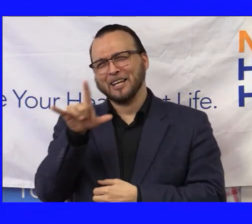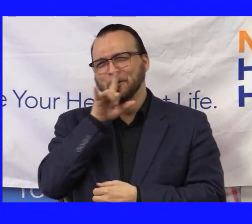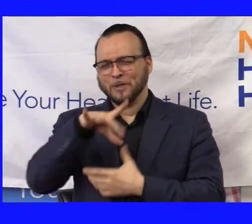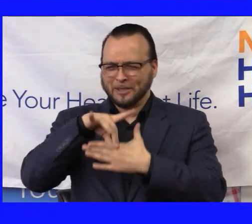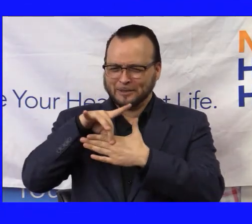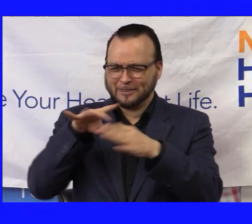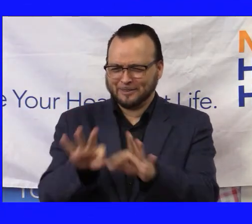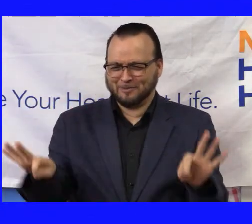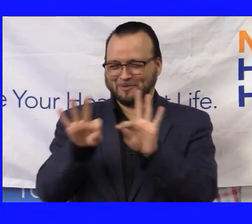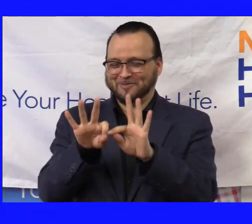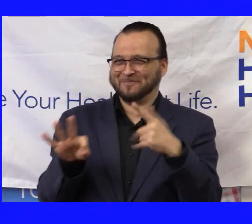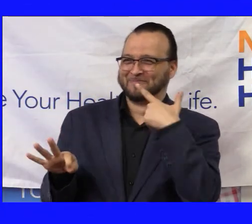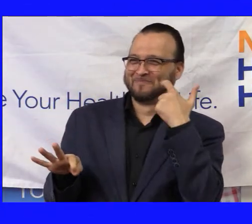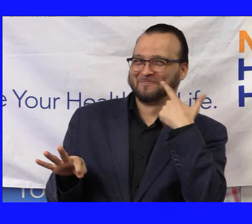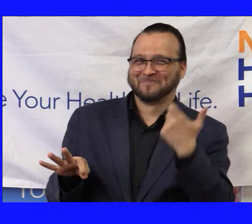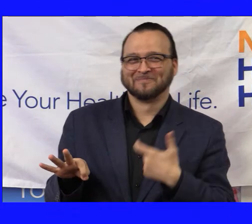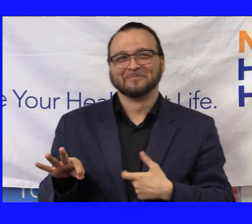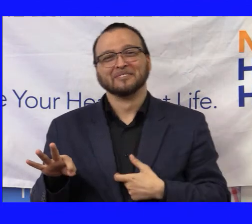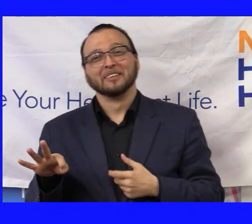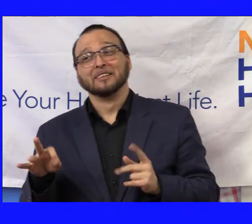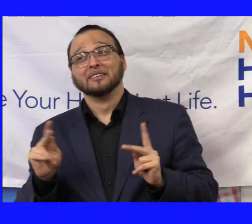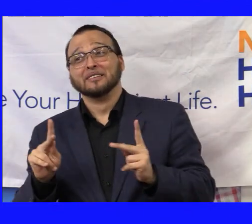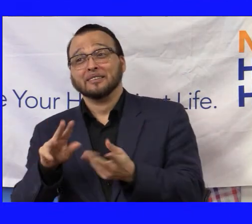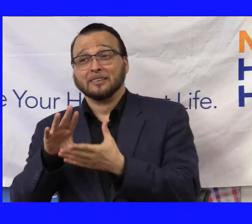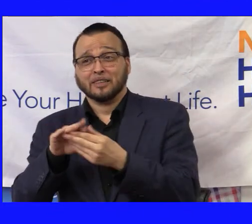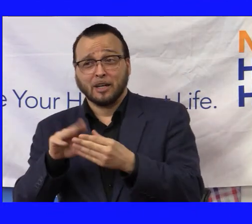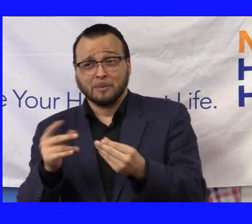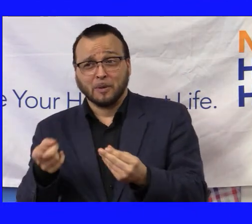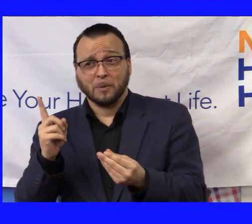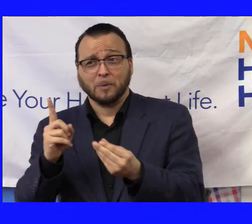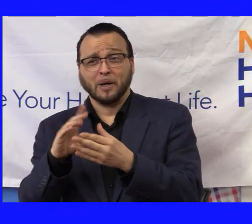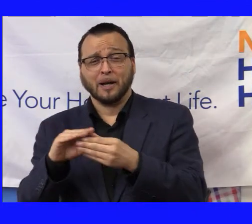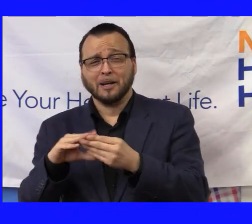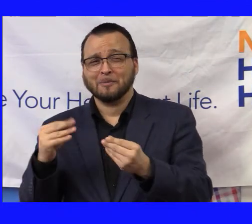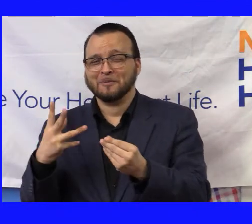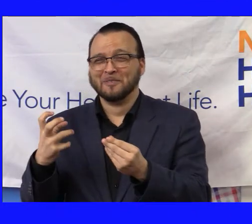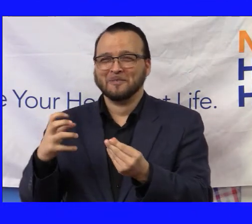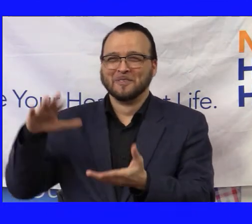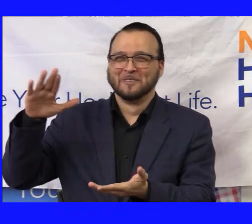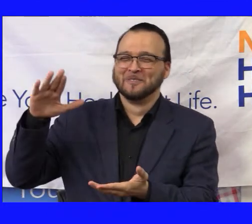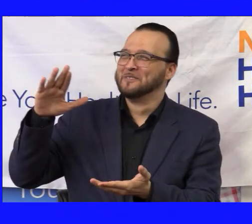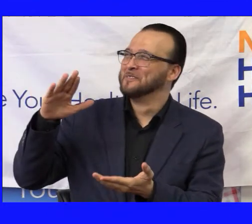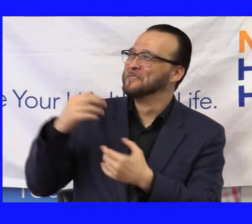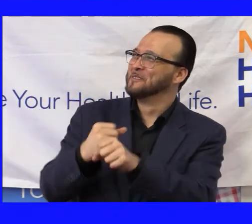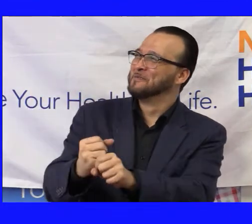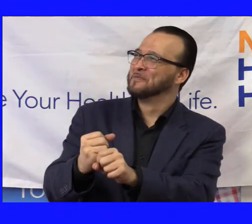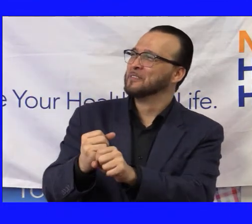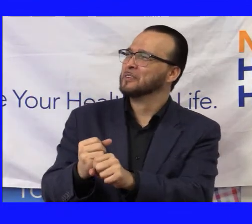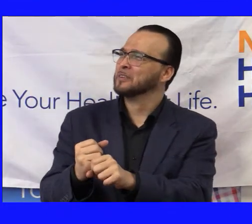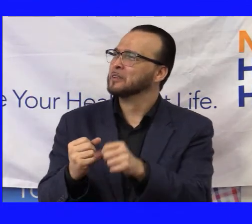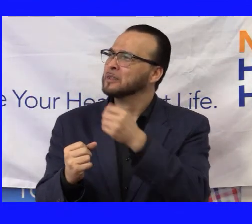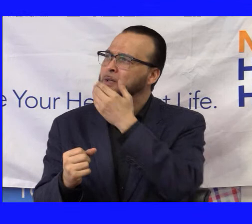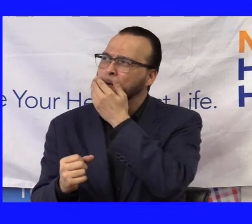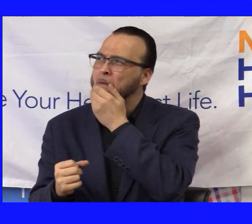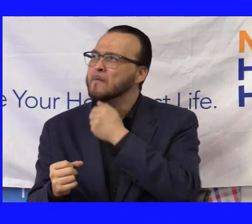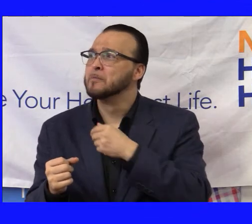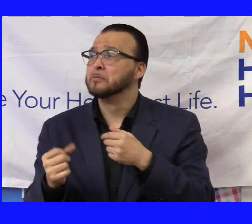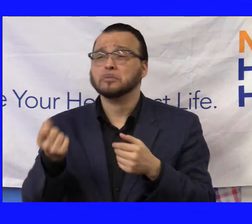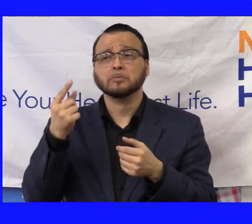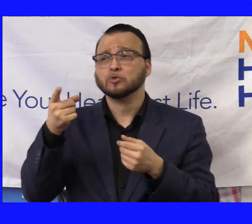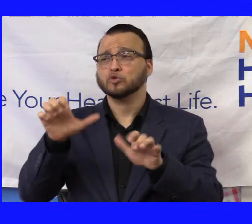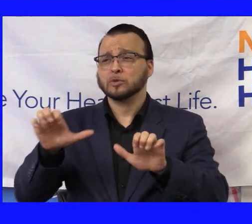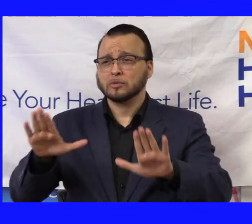important. One comment I would like to make, though, because naturally, you do an amazing job, and I think that's